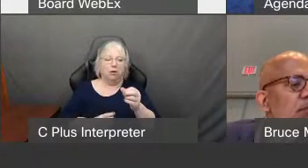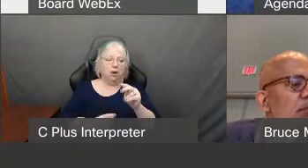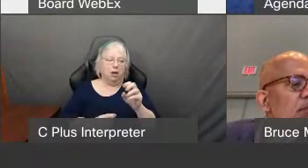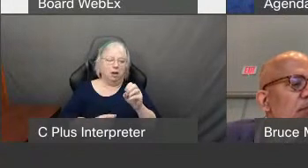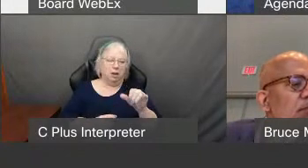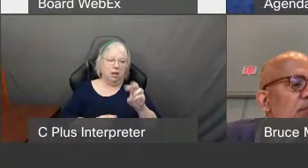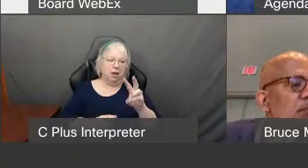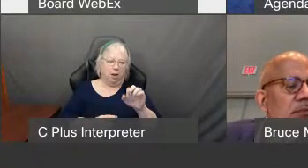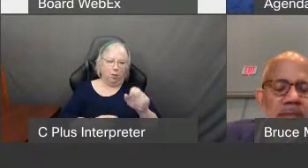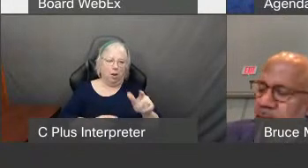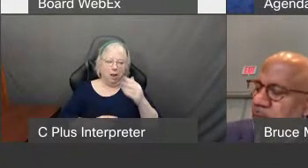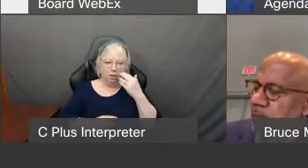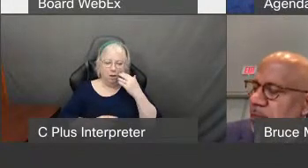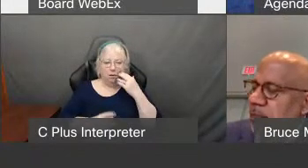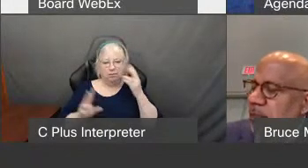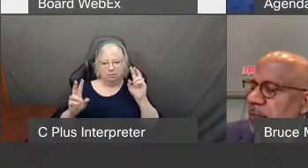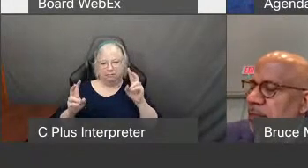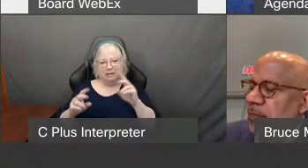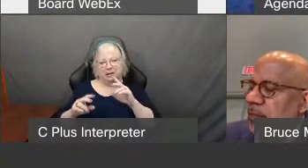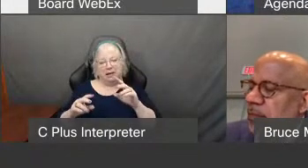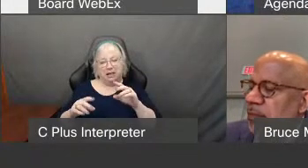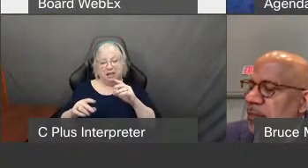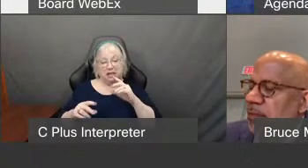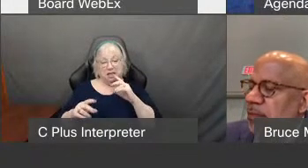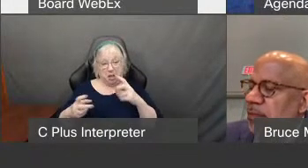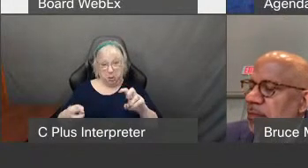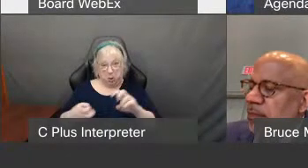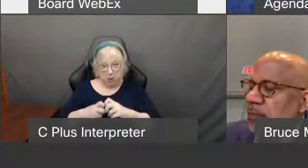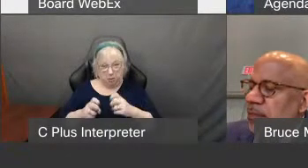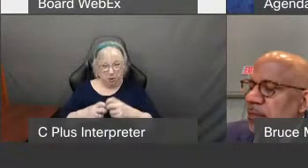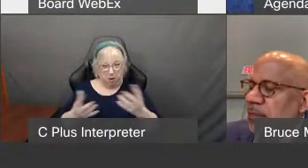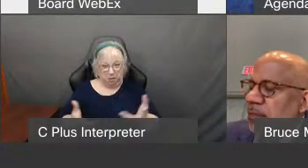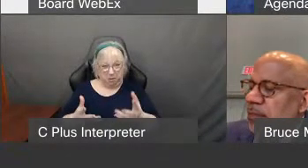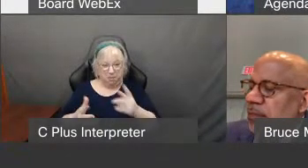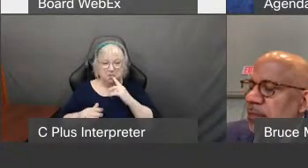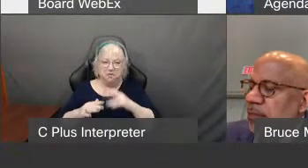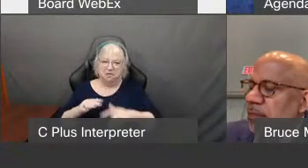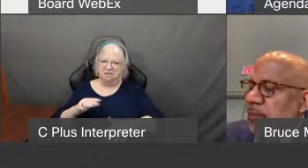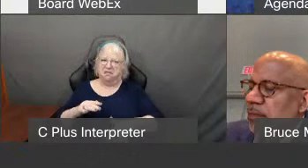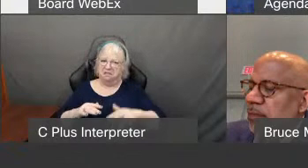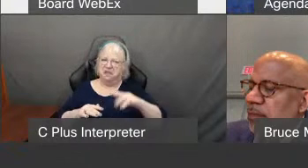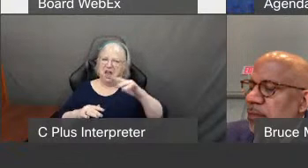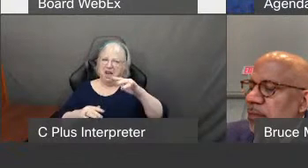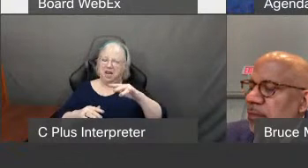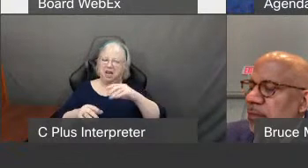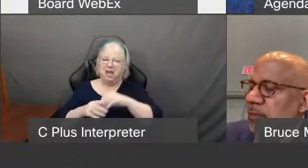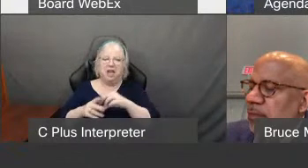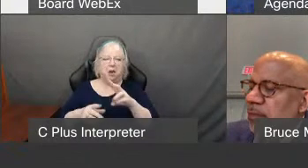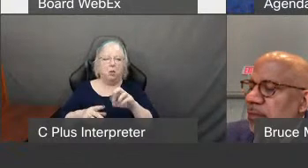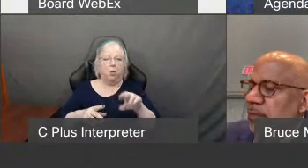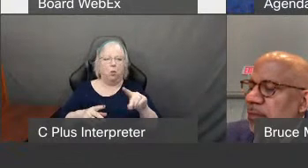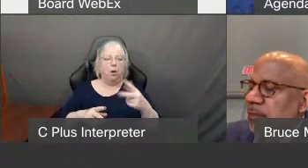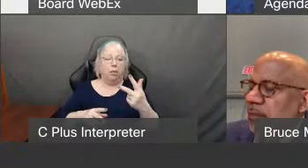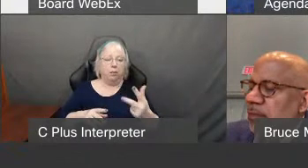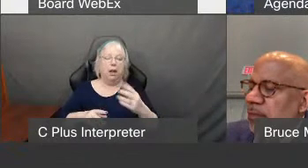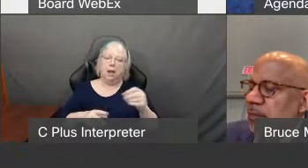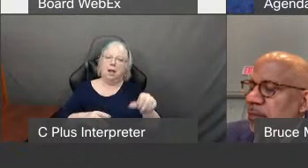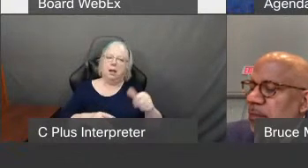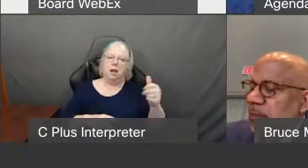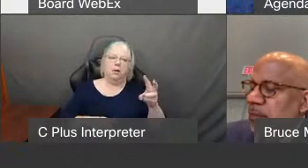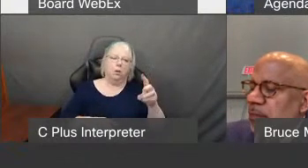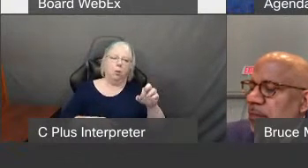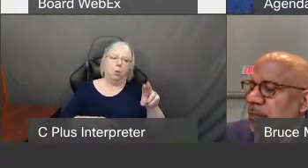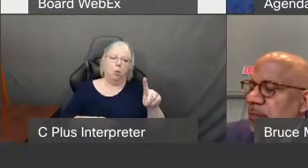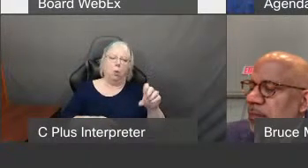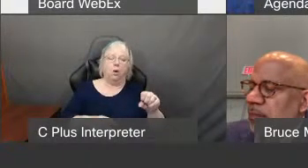knows, flooding is a huge issue in Ward 3 and in other wards as well. And until about